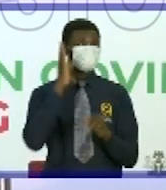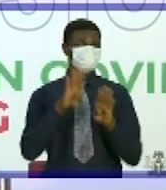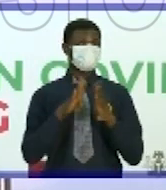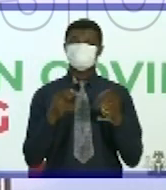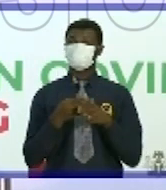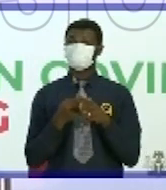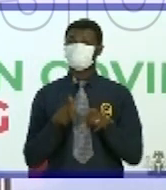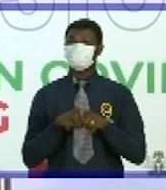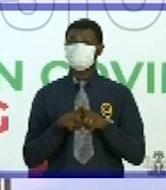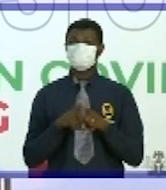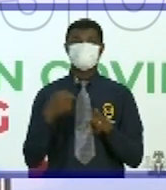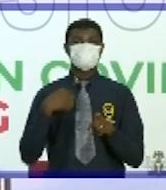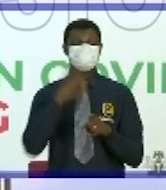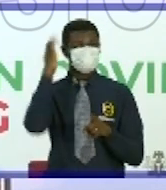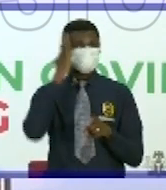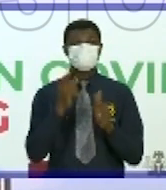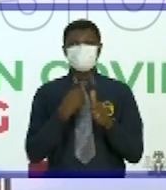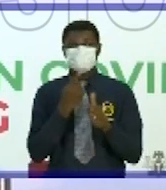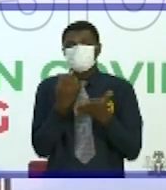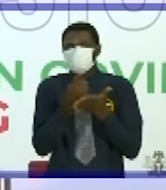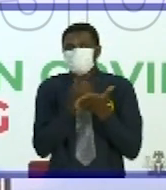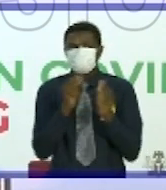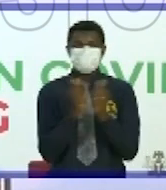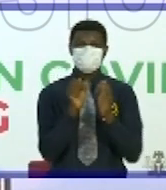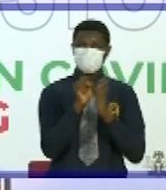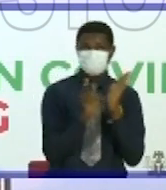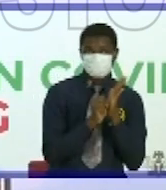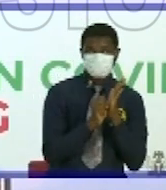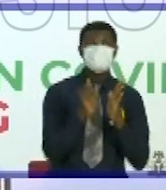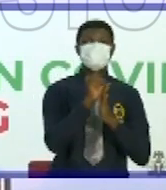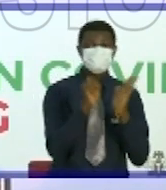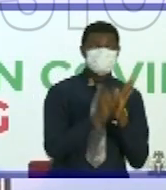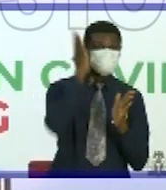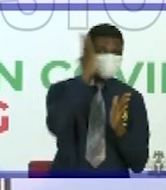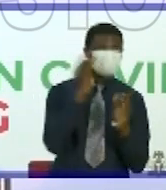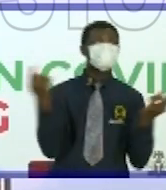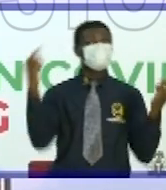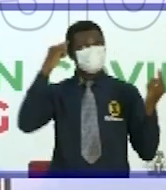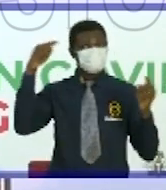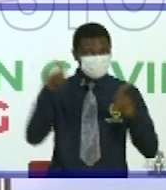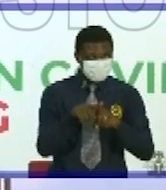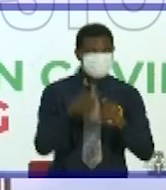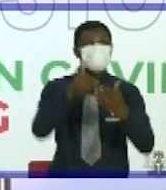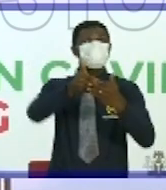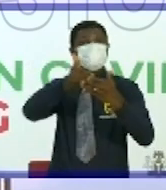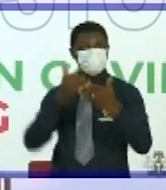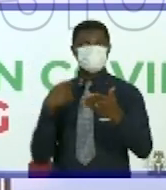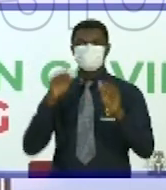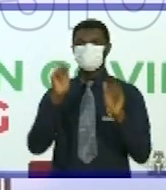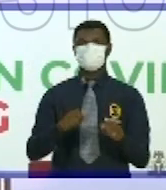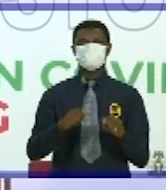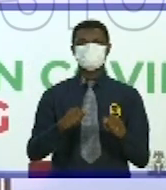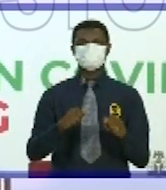with the states. We will make sure that they agree with us before we can roll out in those states, because it's